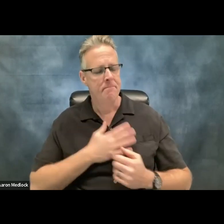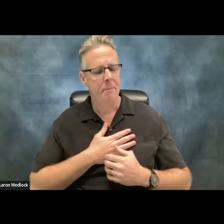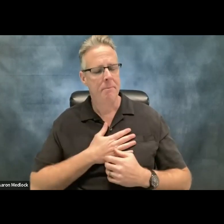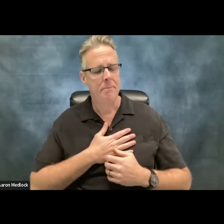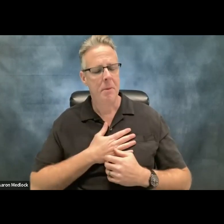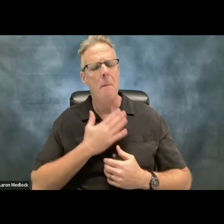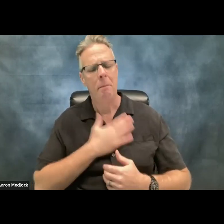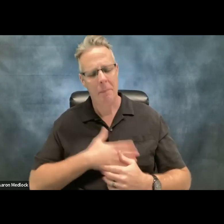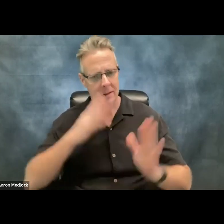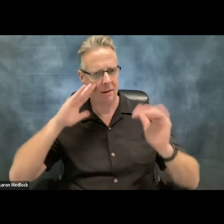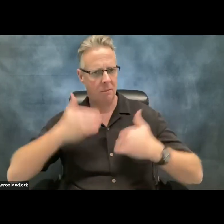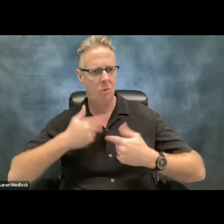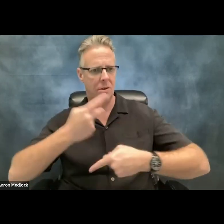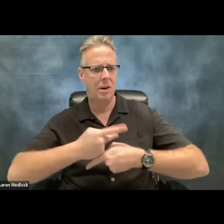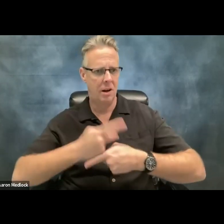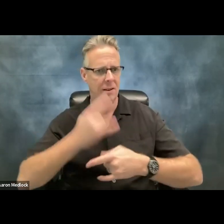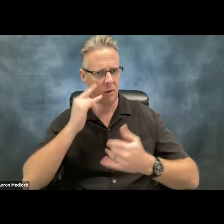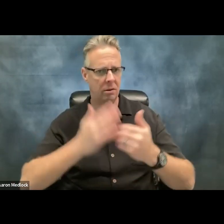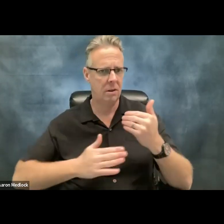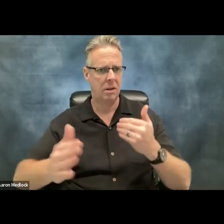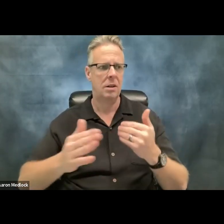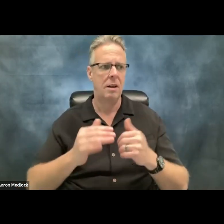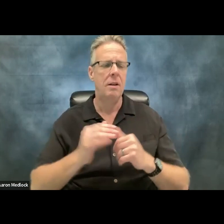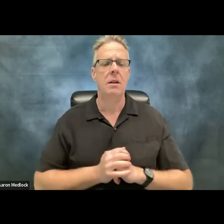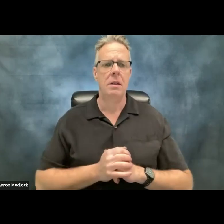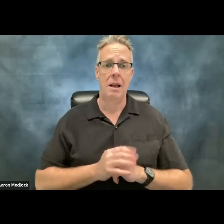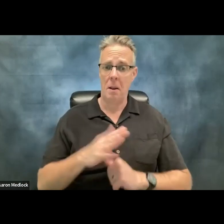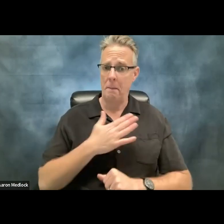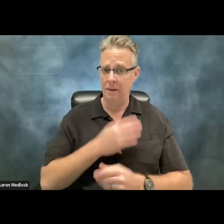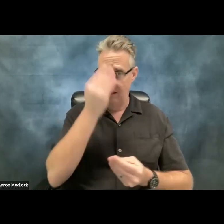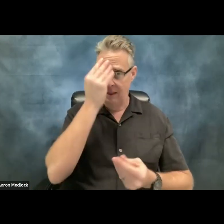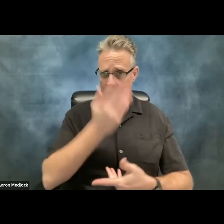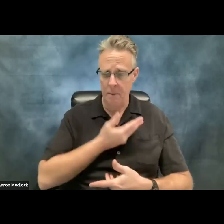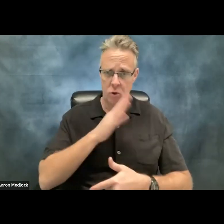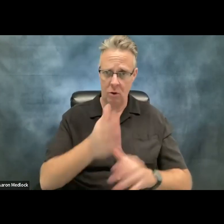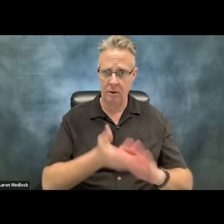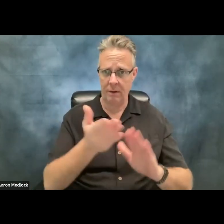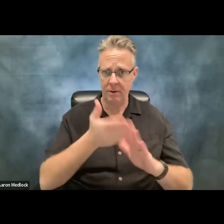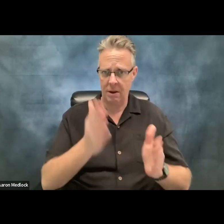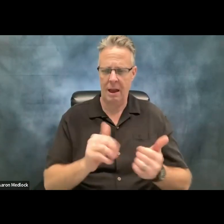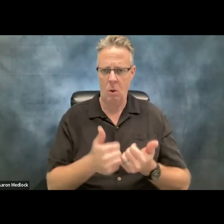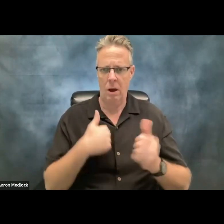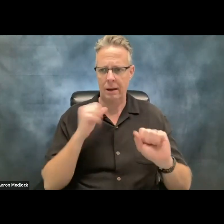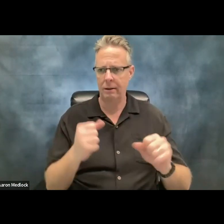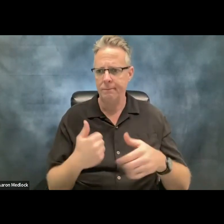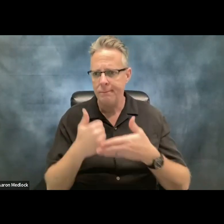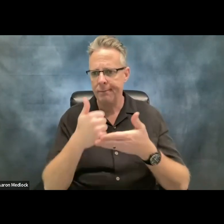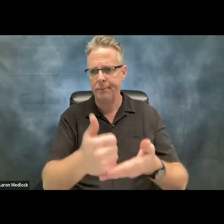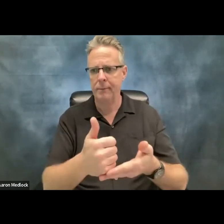do take care of yourselves as you move forward in these conversations. Please let me, your facilitator, know what I can do